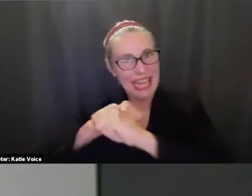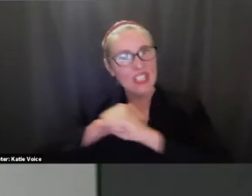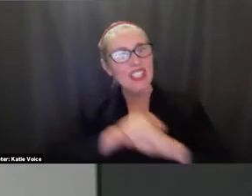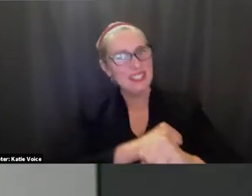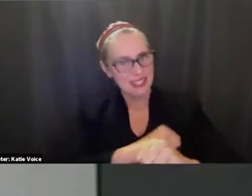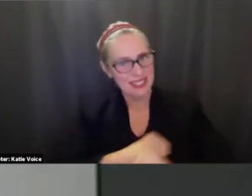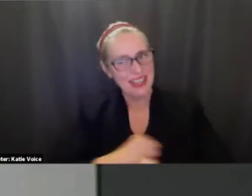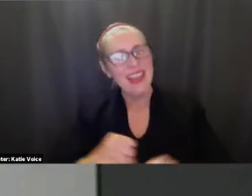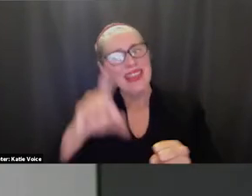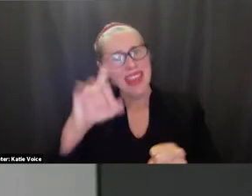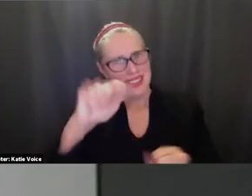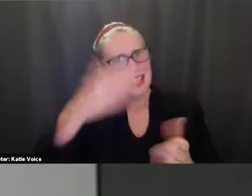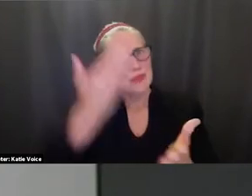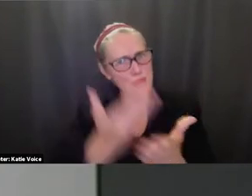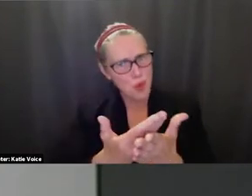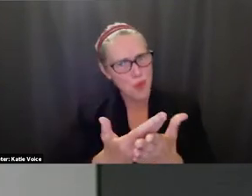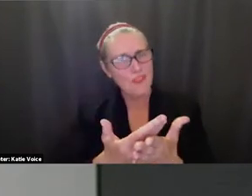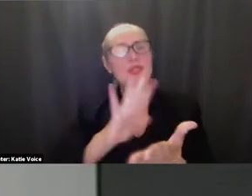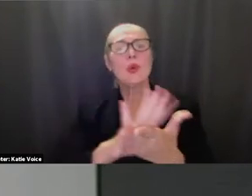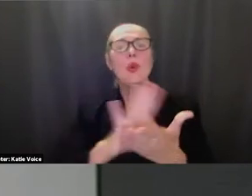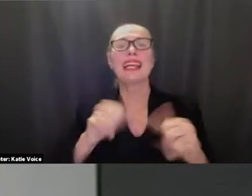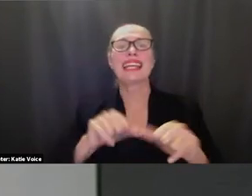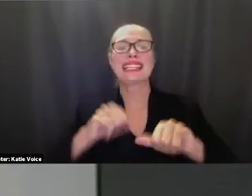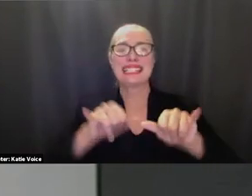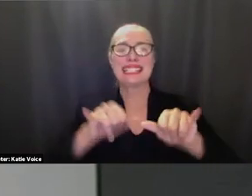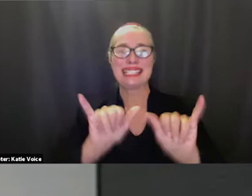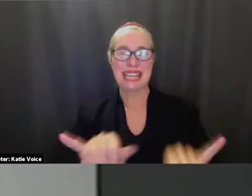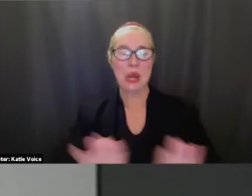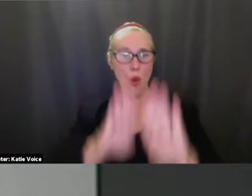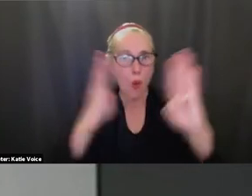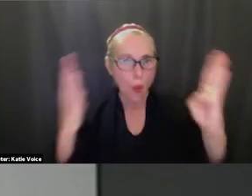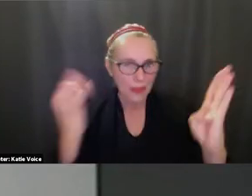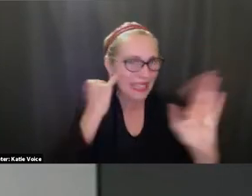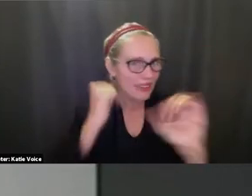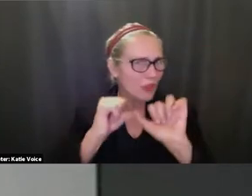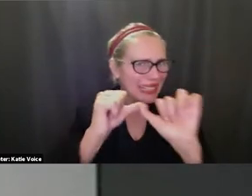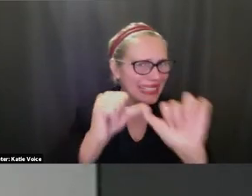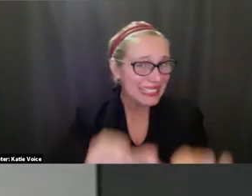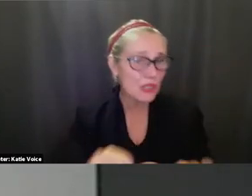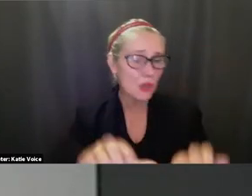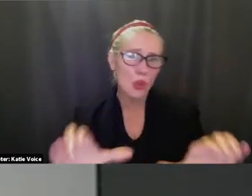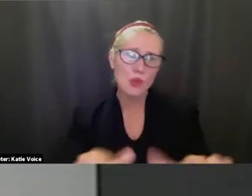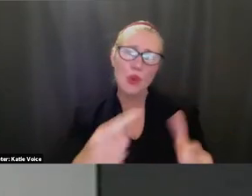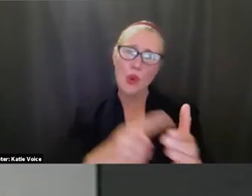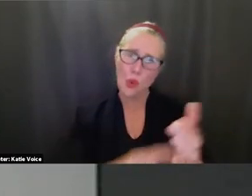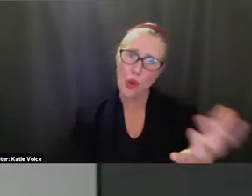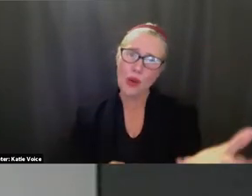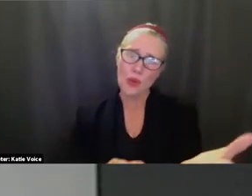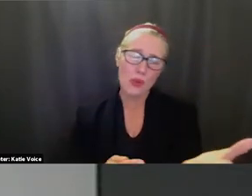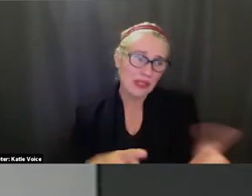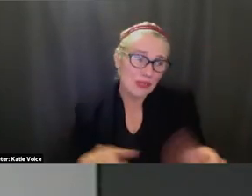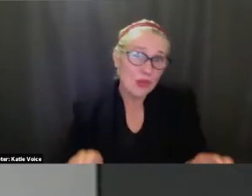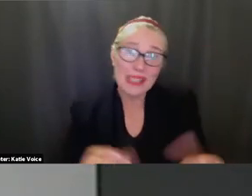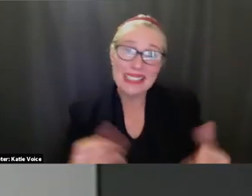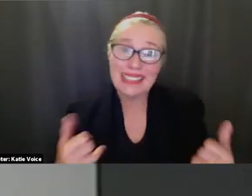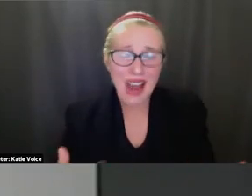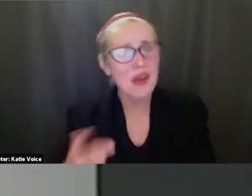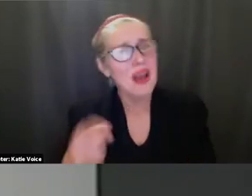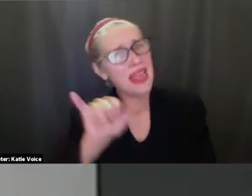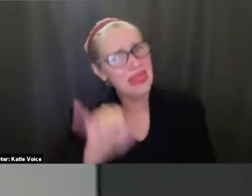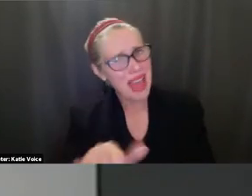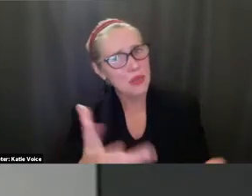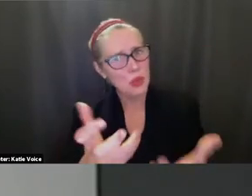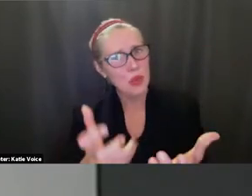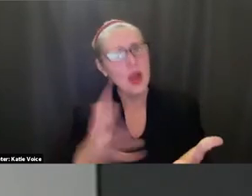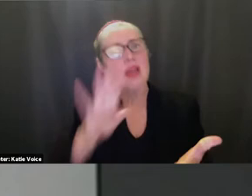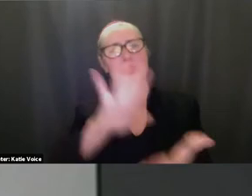be able to keep schools open if we keep doing what we can do which is what we all want are you do you agree with